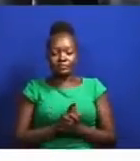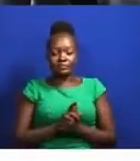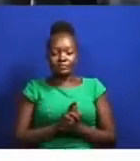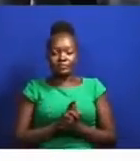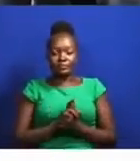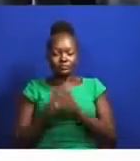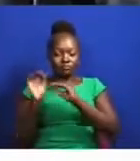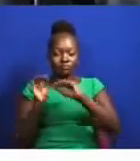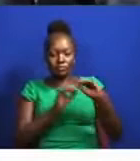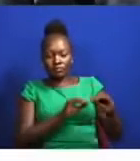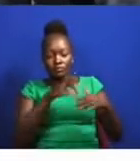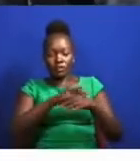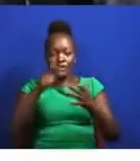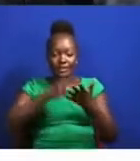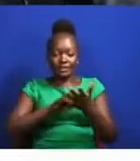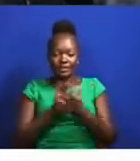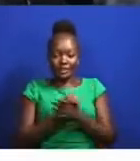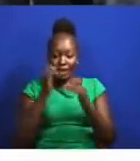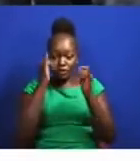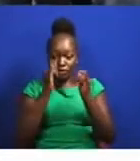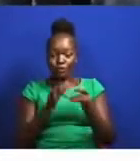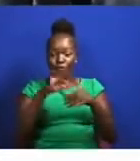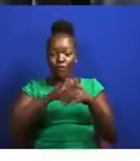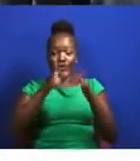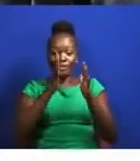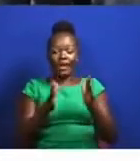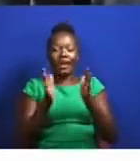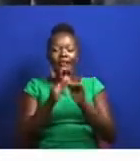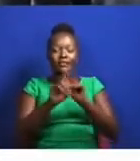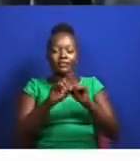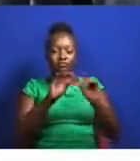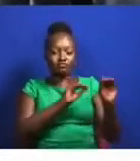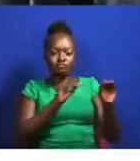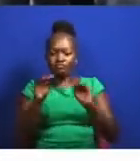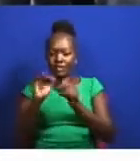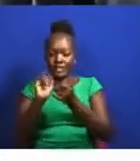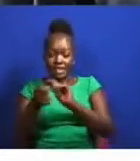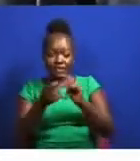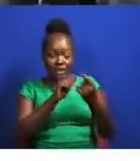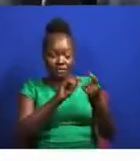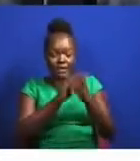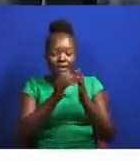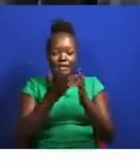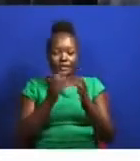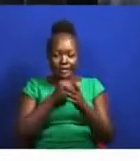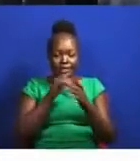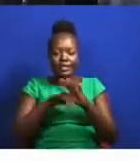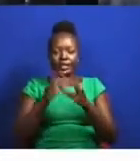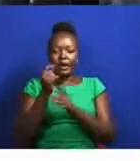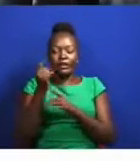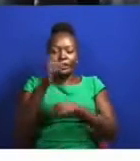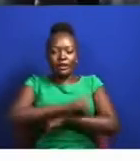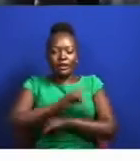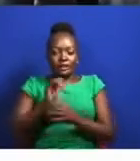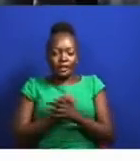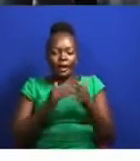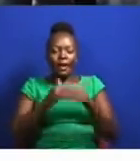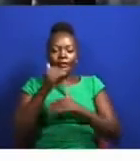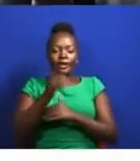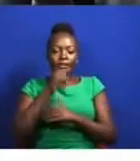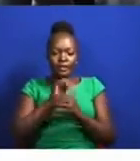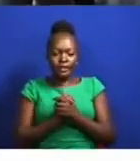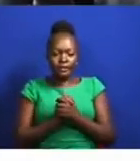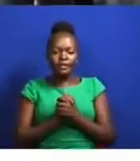uploading the voter register, the new voters and the transfers, which should be completed in a couple of days. After that,